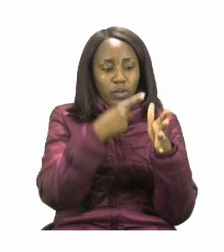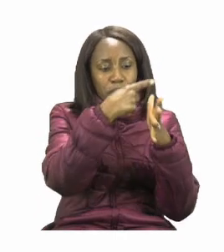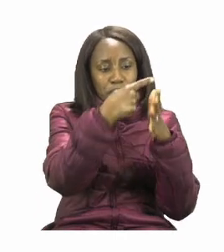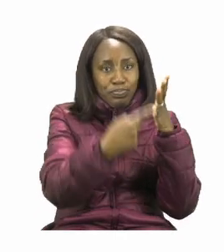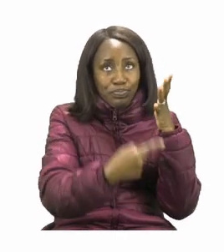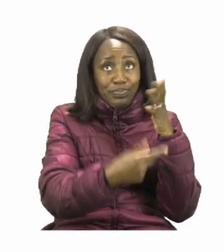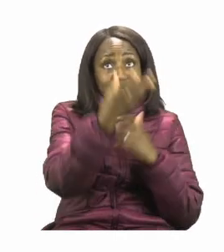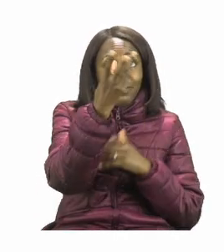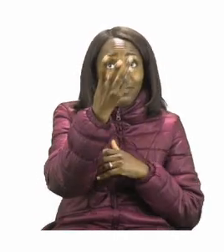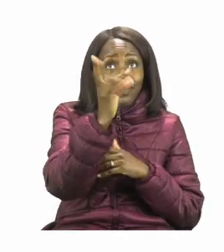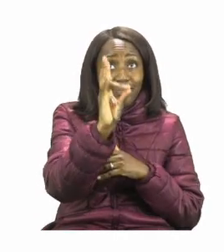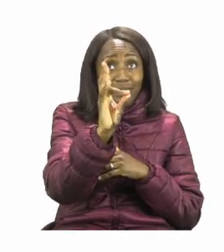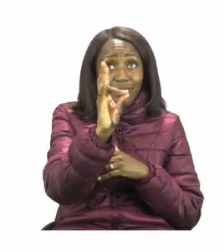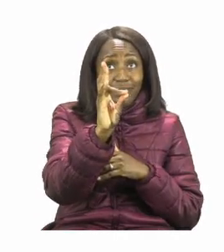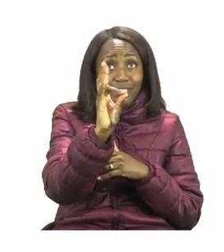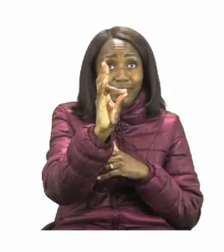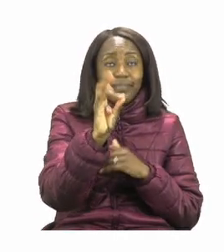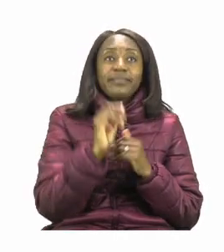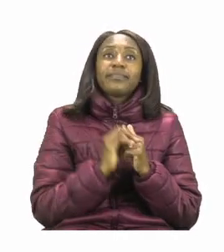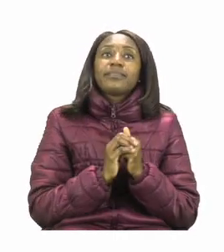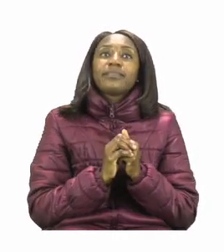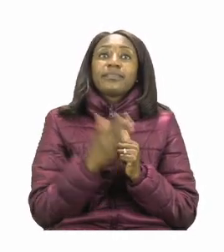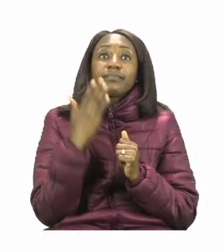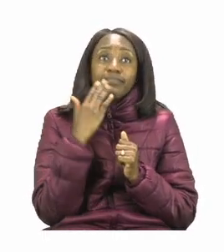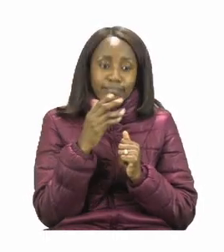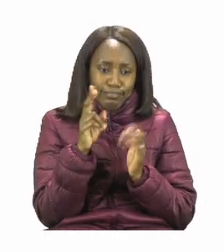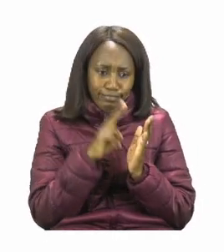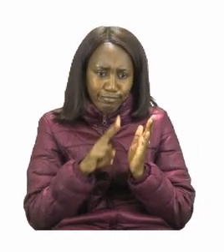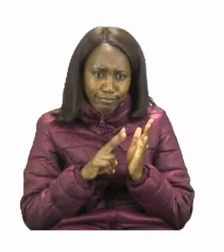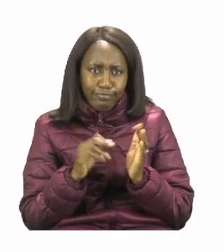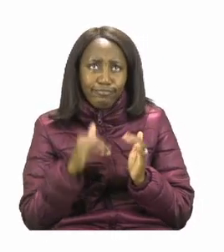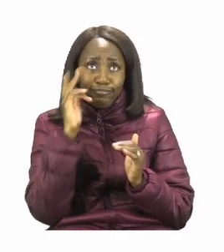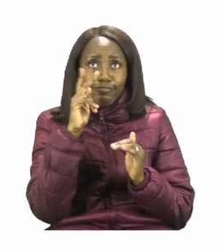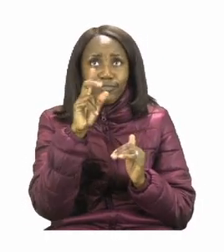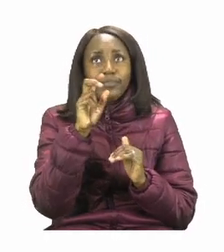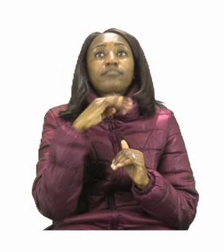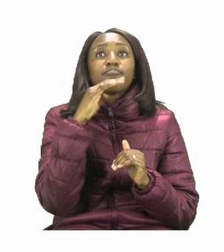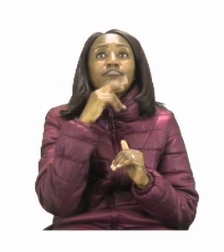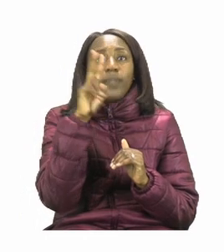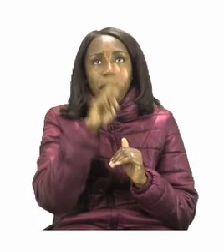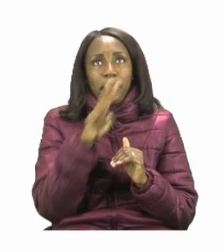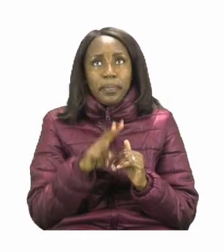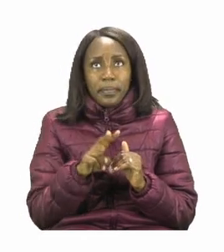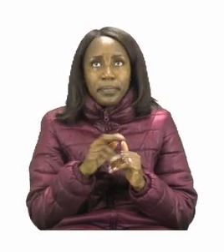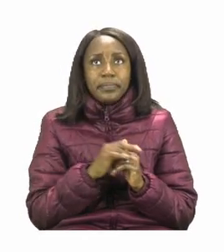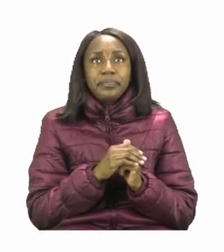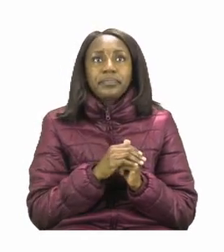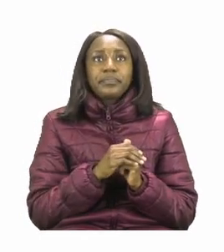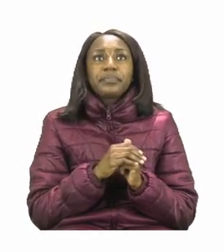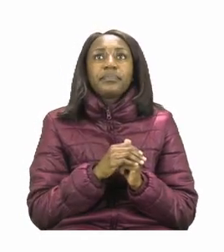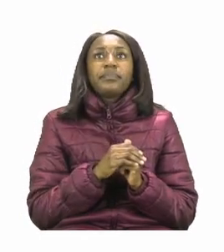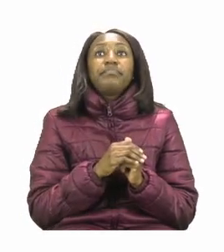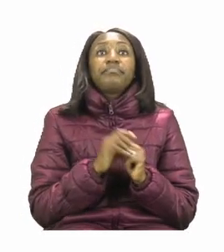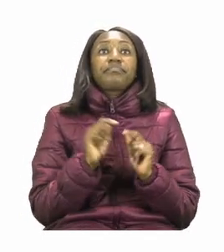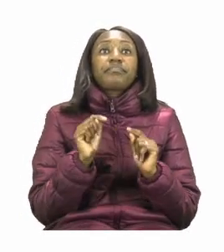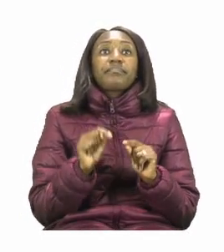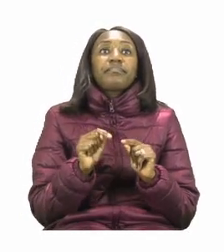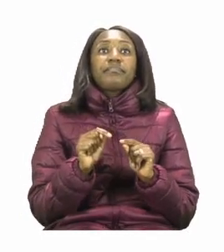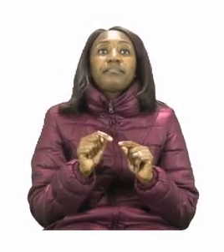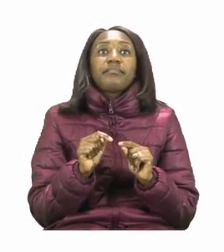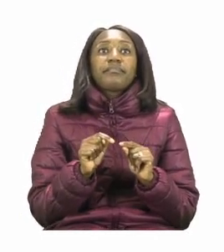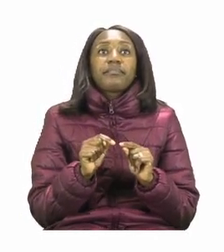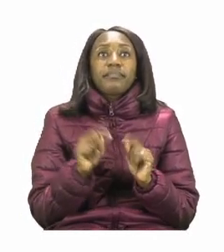our passage. After that, you can start answering. So for now, we are